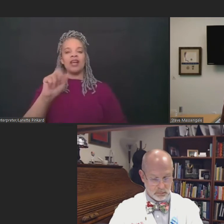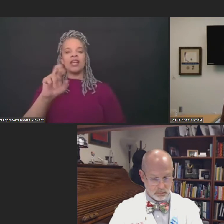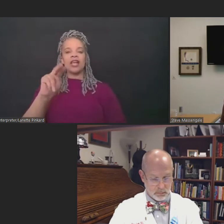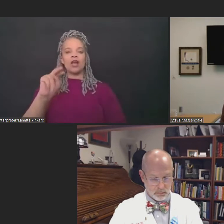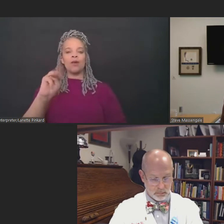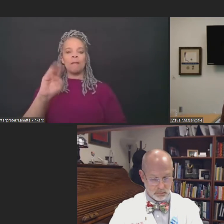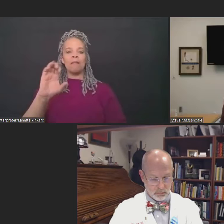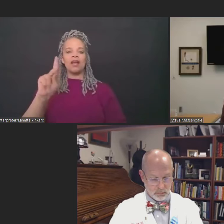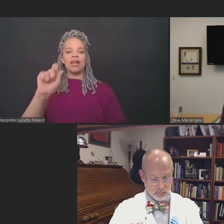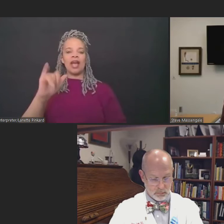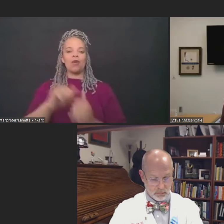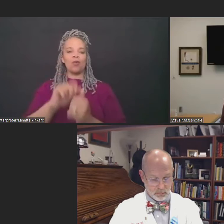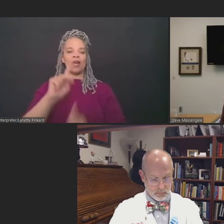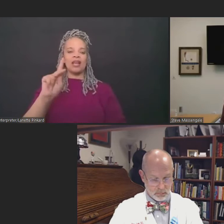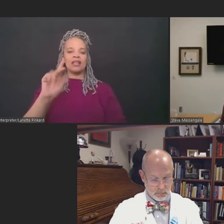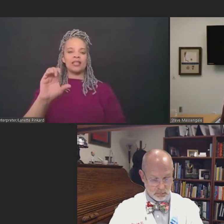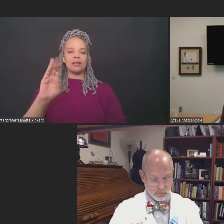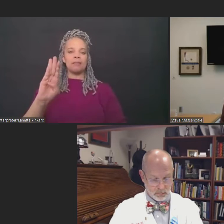with KCBD.